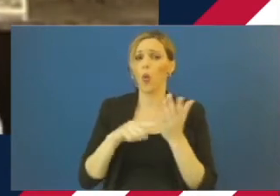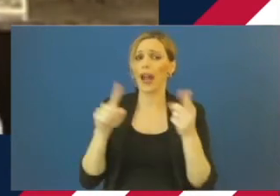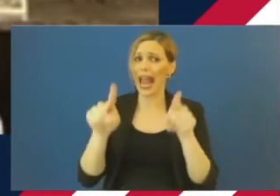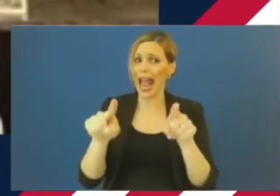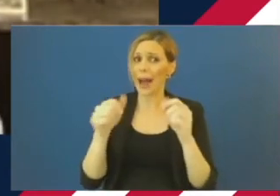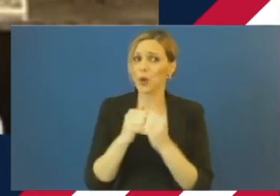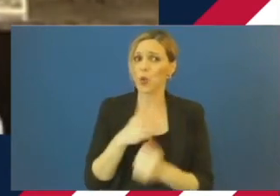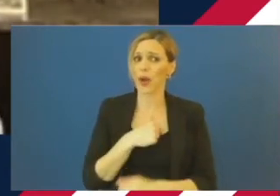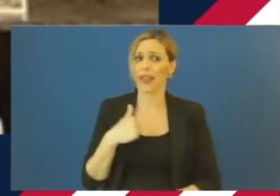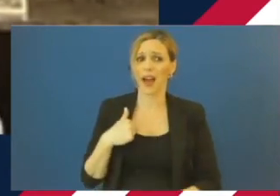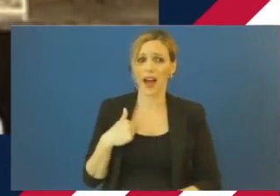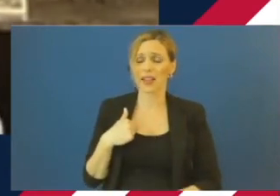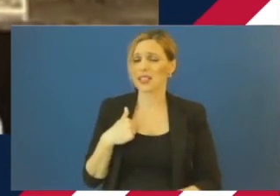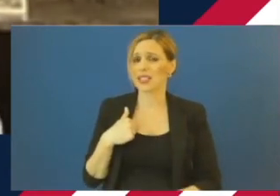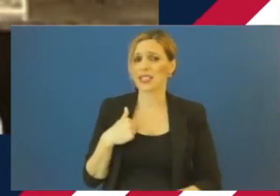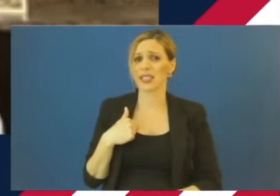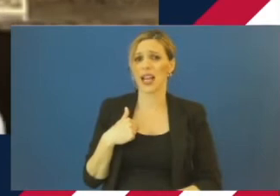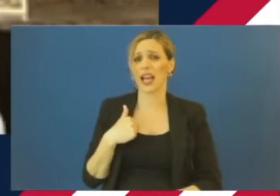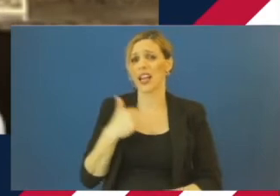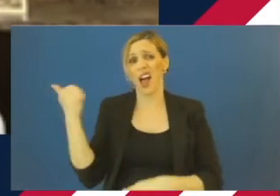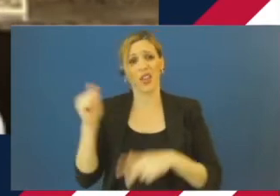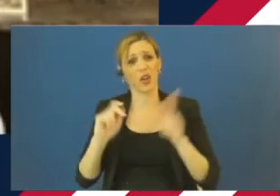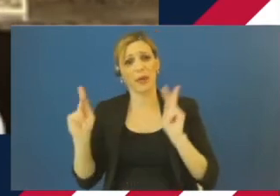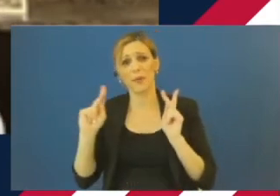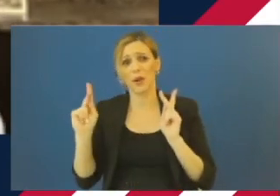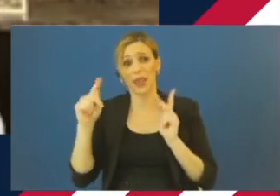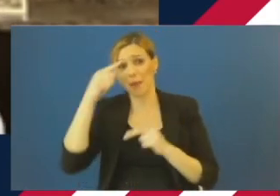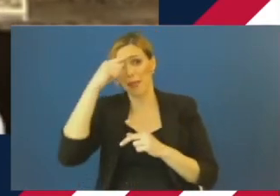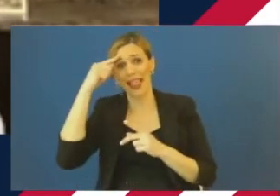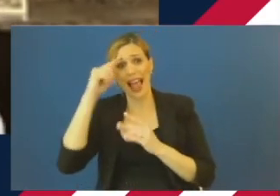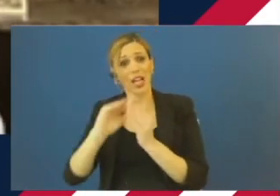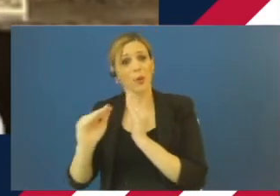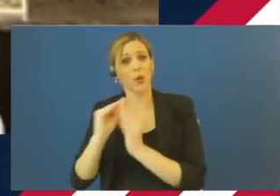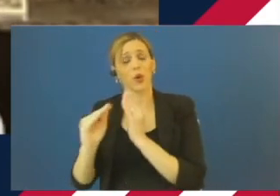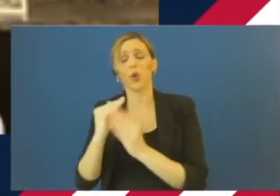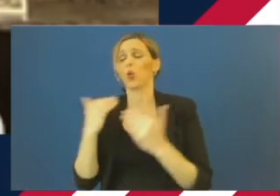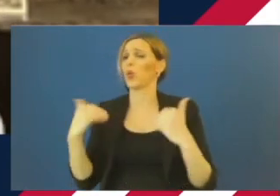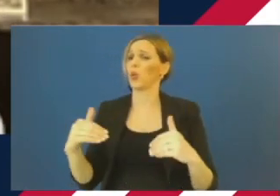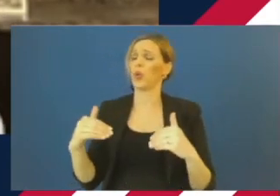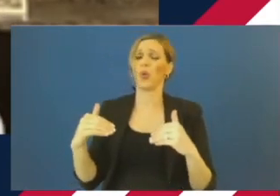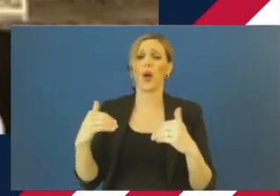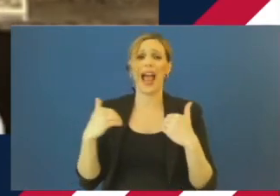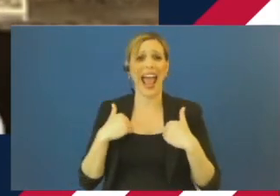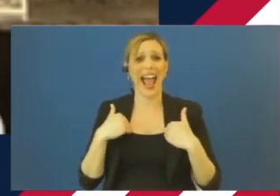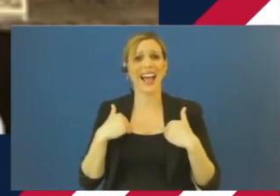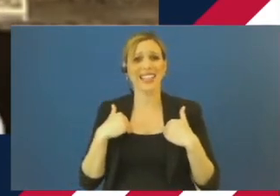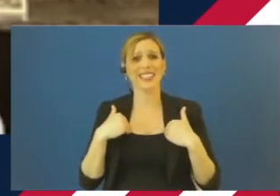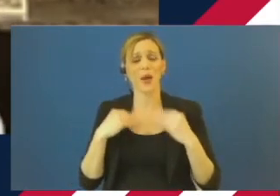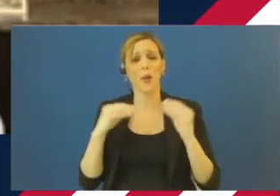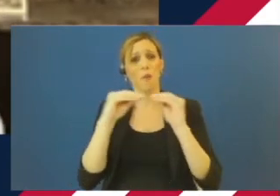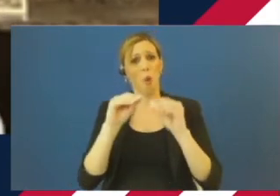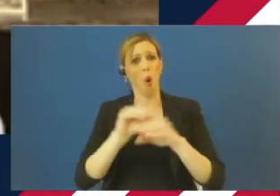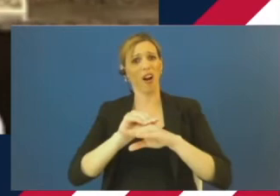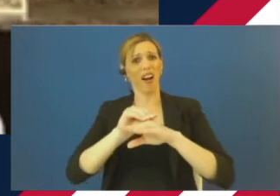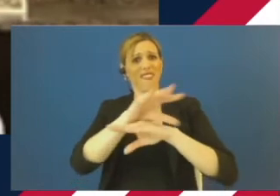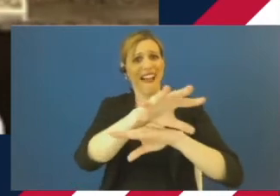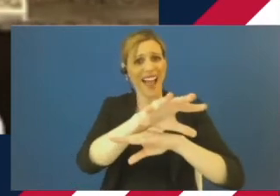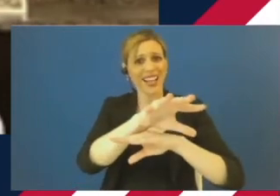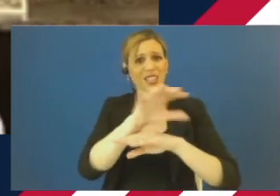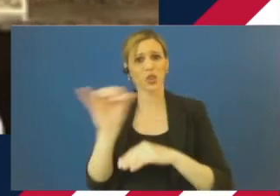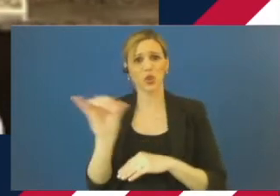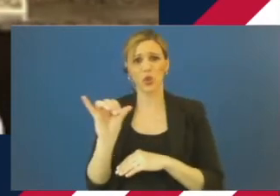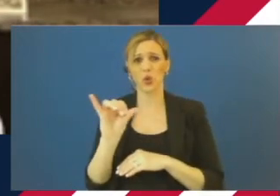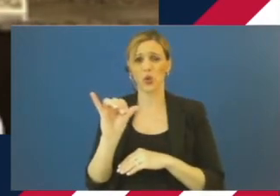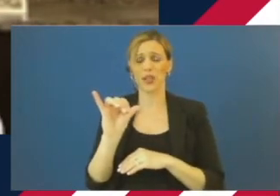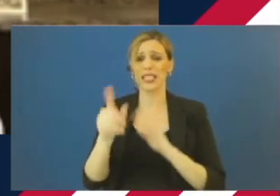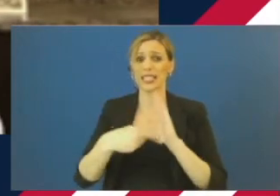often than many folks know, the kinds of effects they have besides the physical abuse that often happens